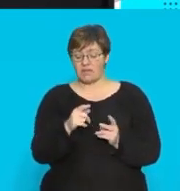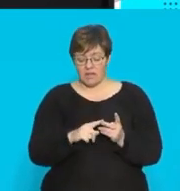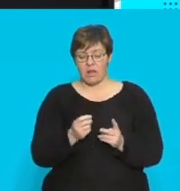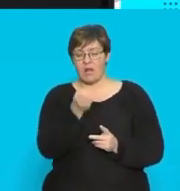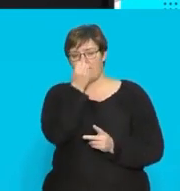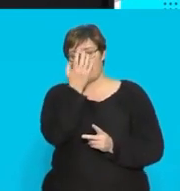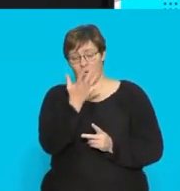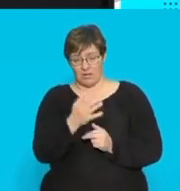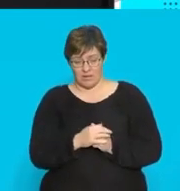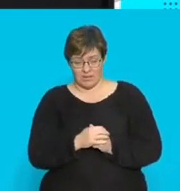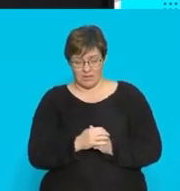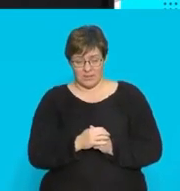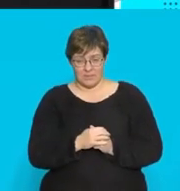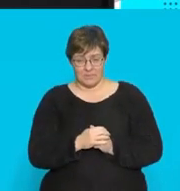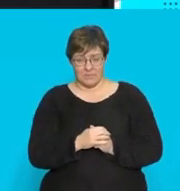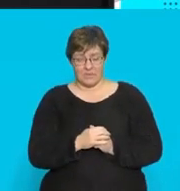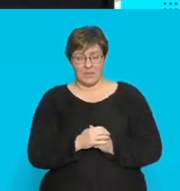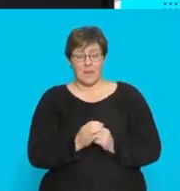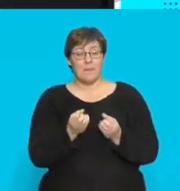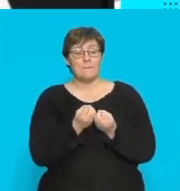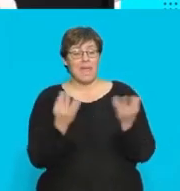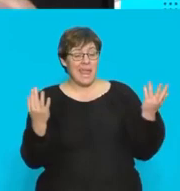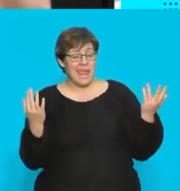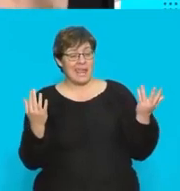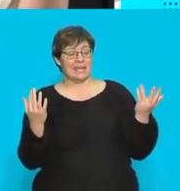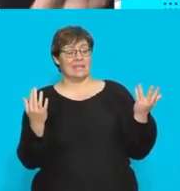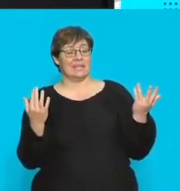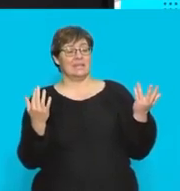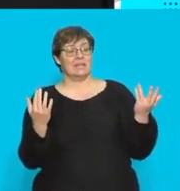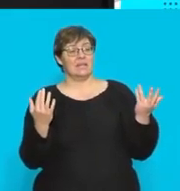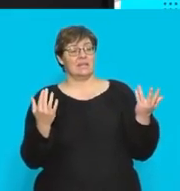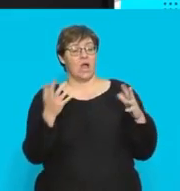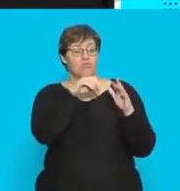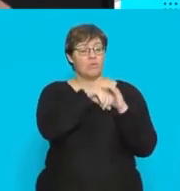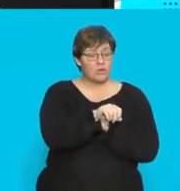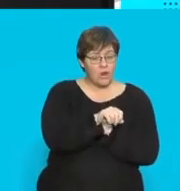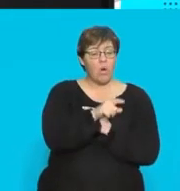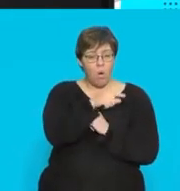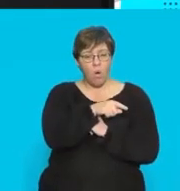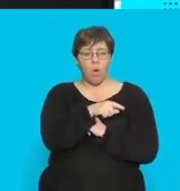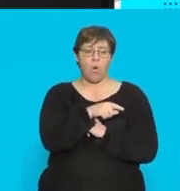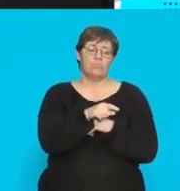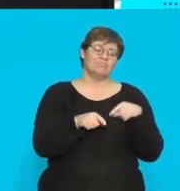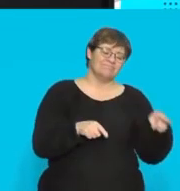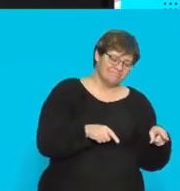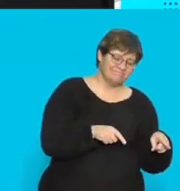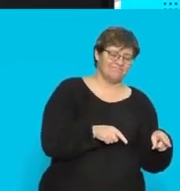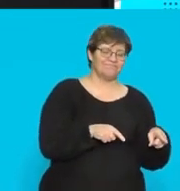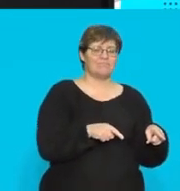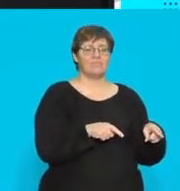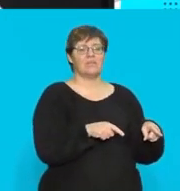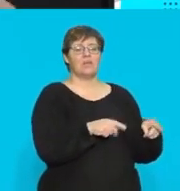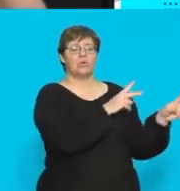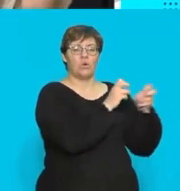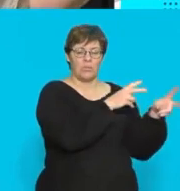at after this is on flowers. So very often when it comes to this, all right, to this reproduction of sexual and